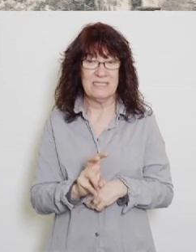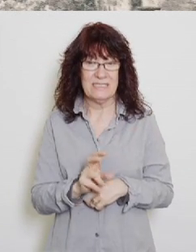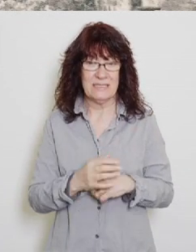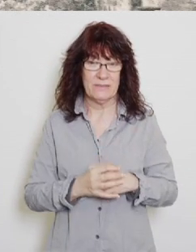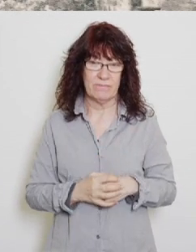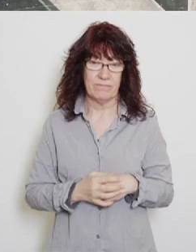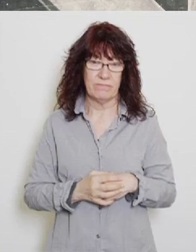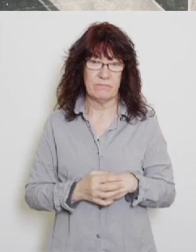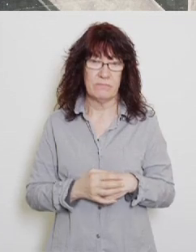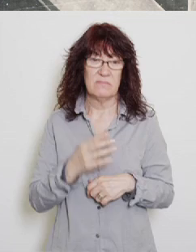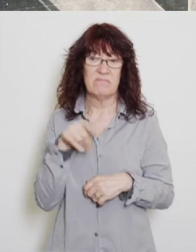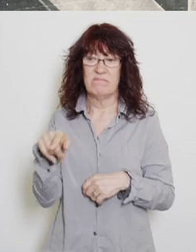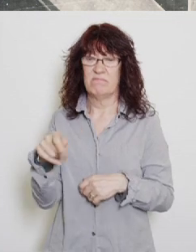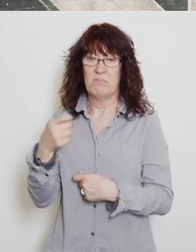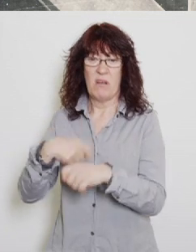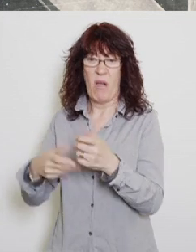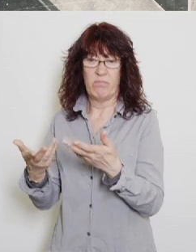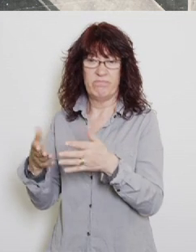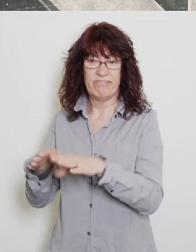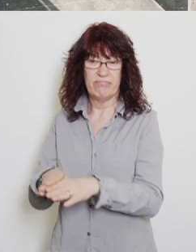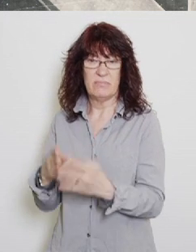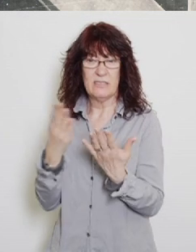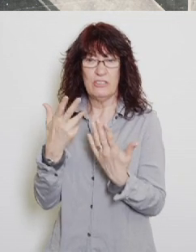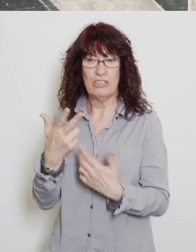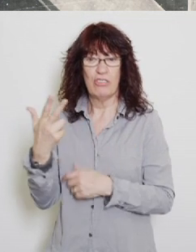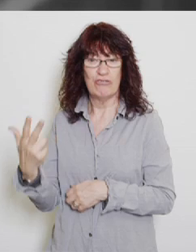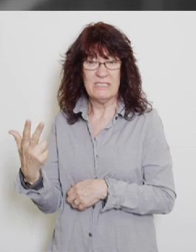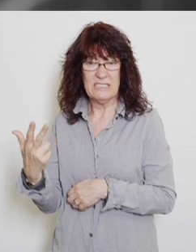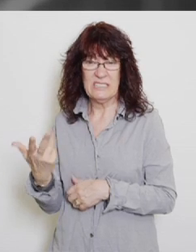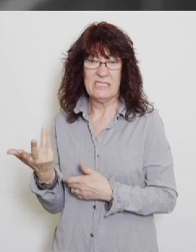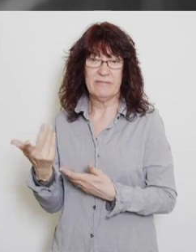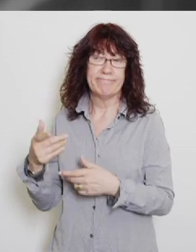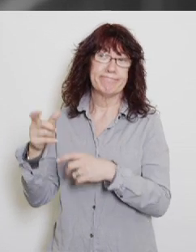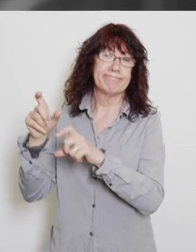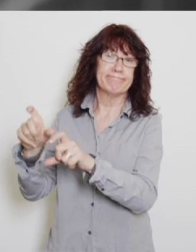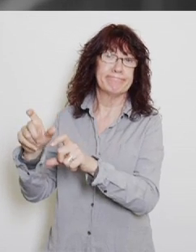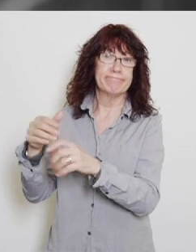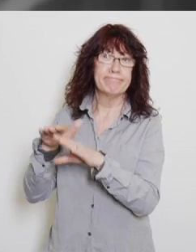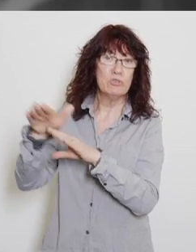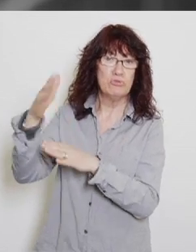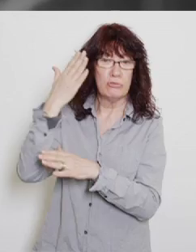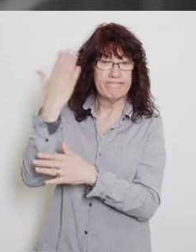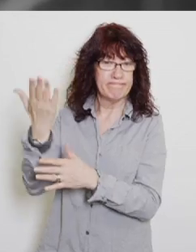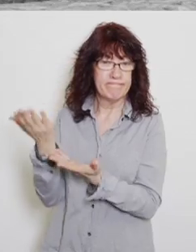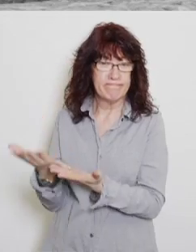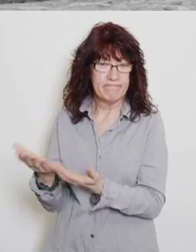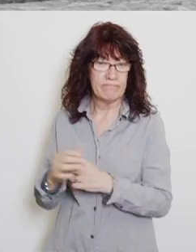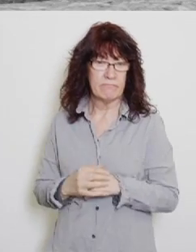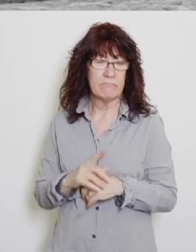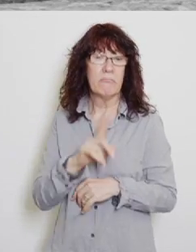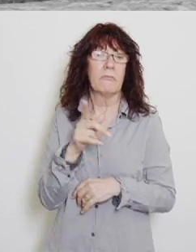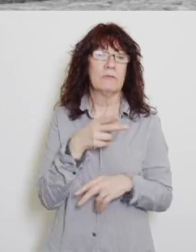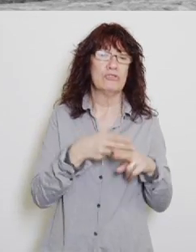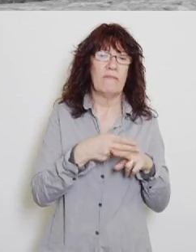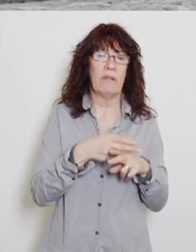of Abbeydale hung in the balance. Sheffield philanthropist J.G. Graves bought the site and donated